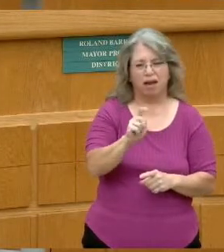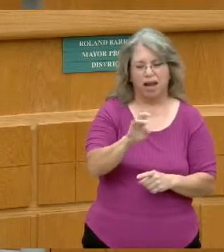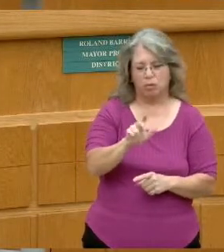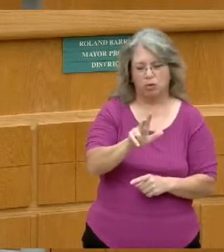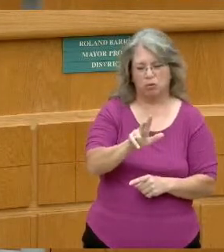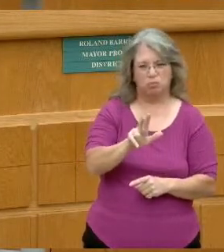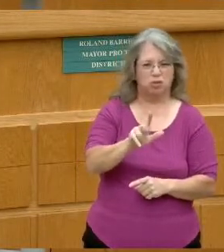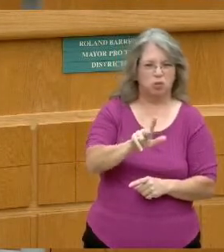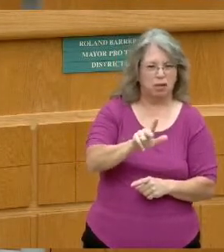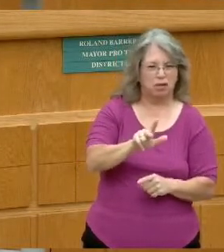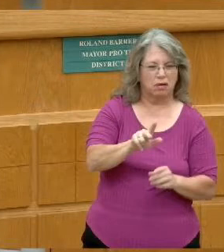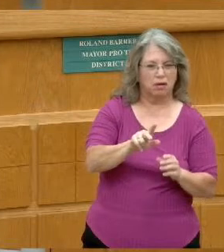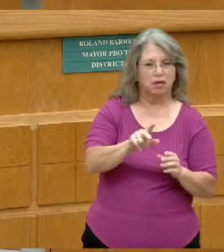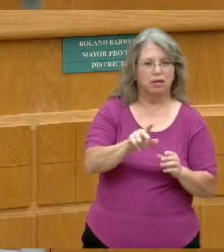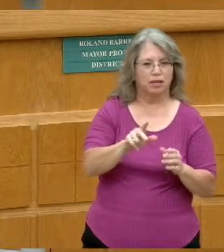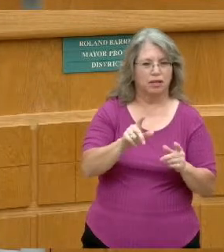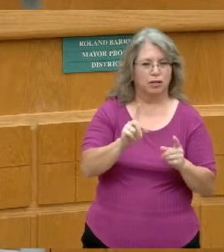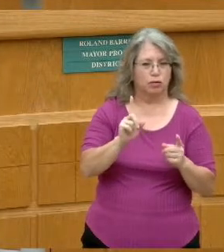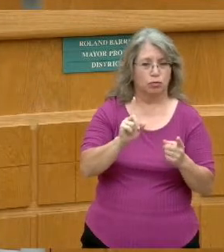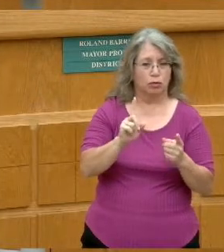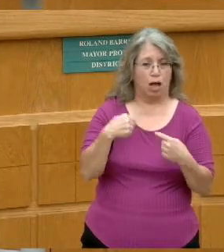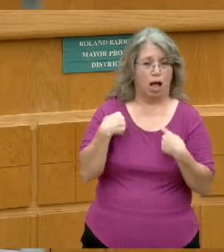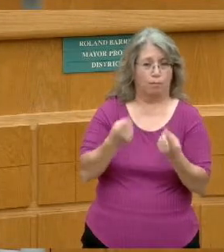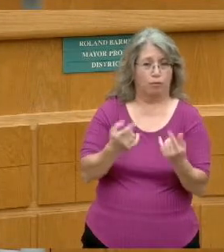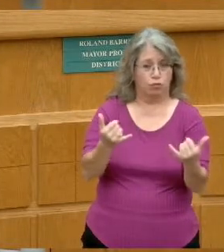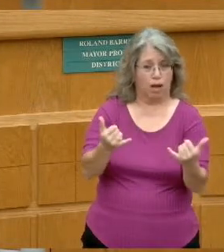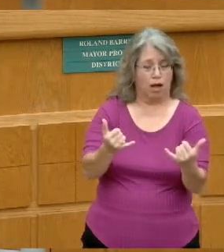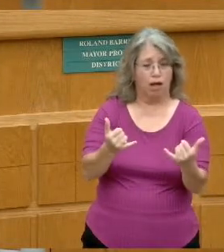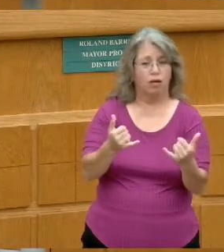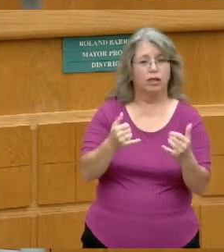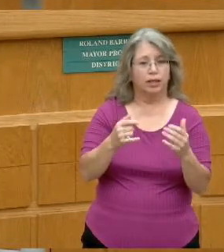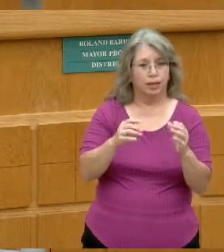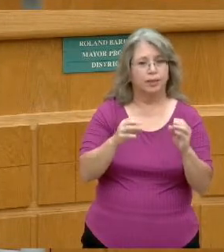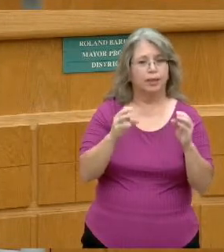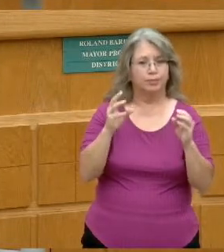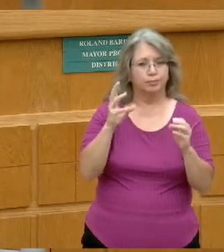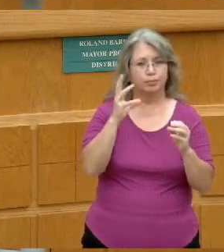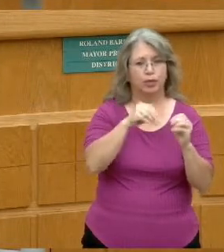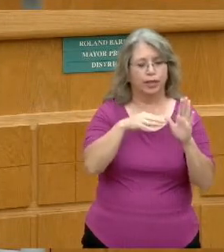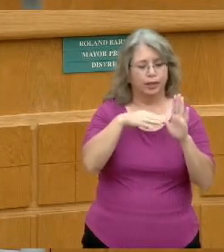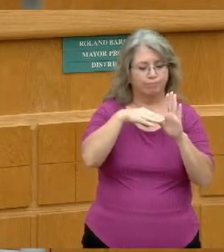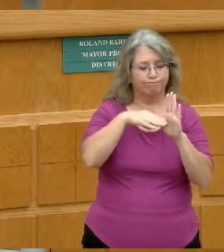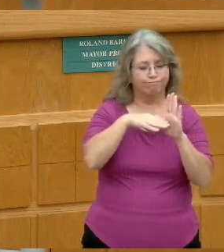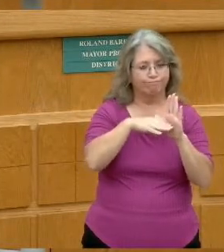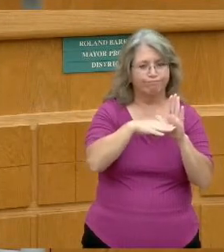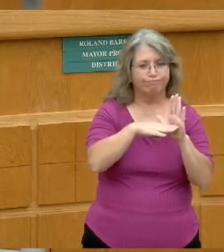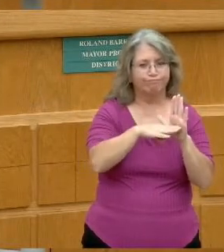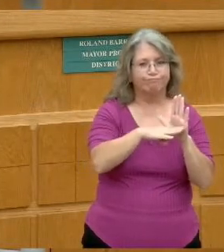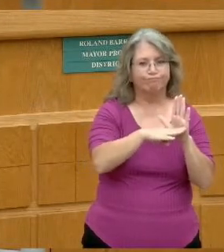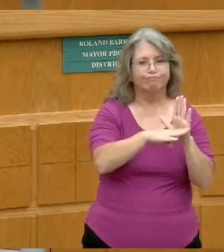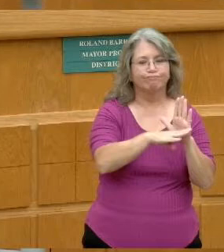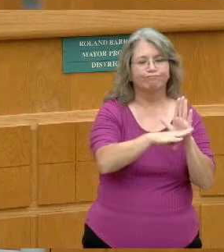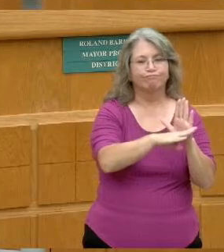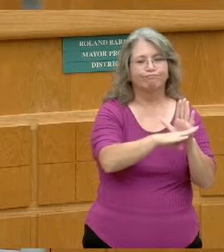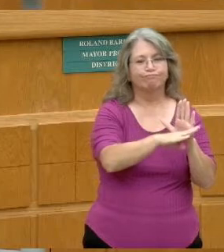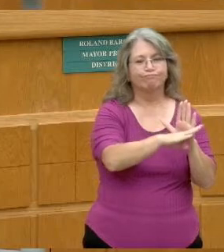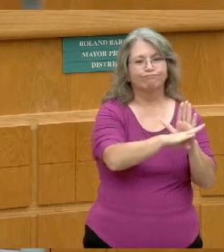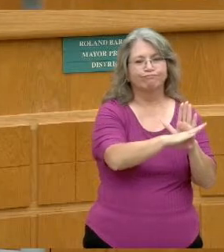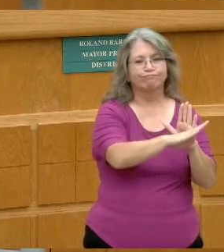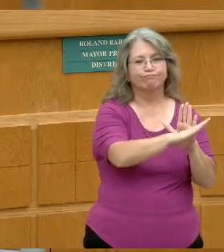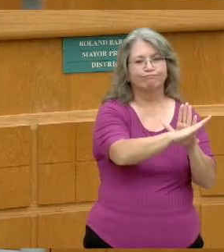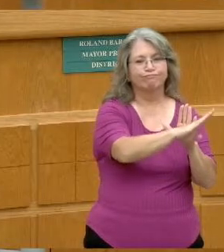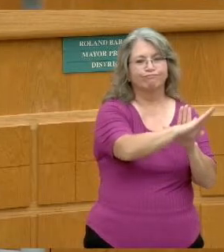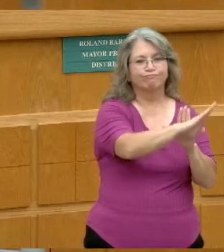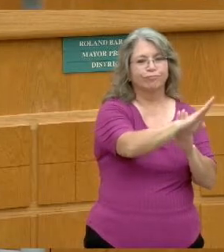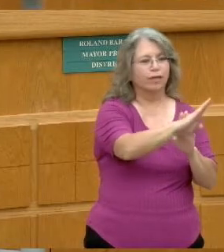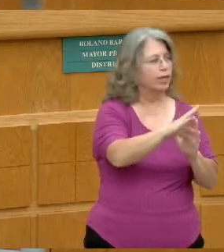the present, there's been a steady incline. This line is a smoother that kind of smooths out noisy data. You can see there's points all over this